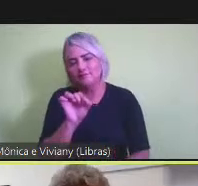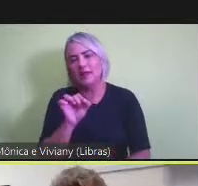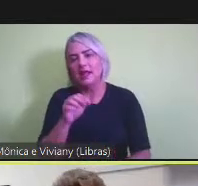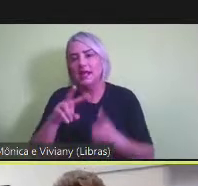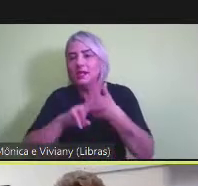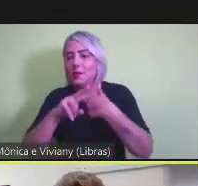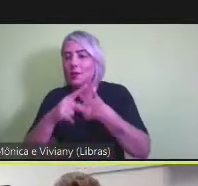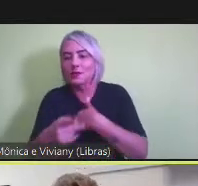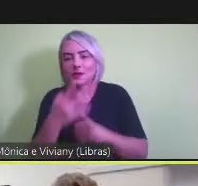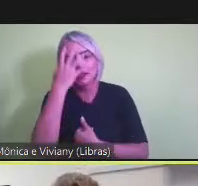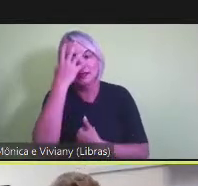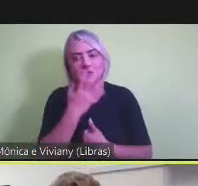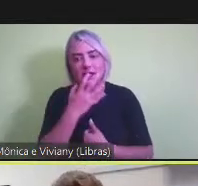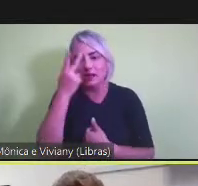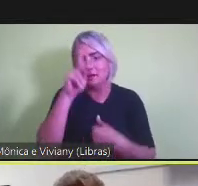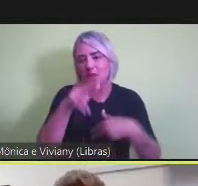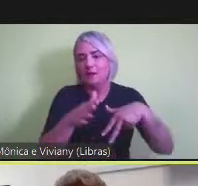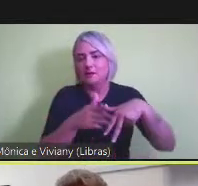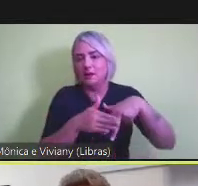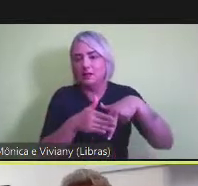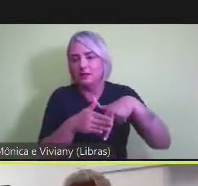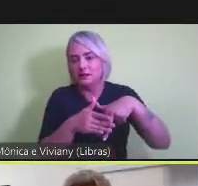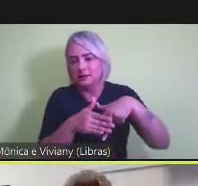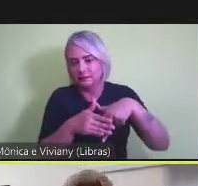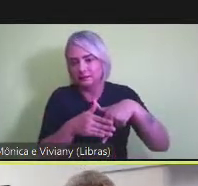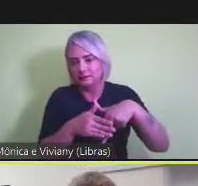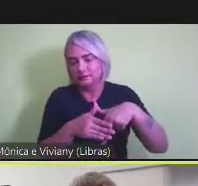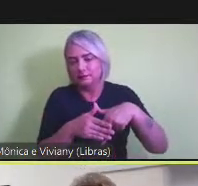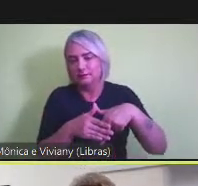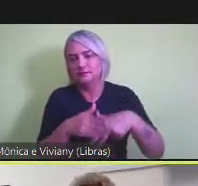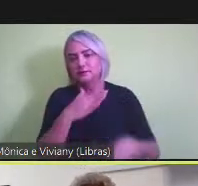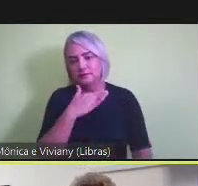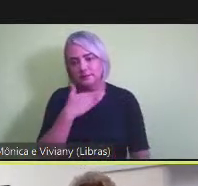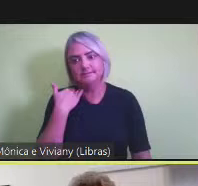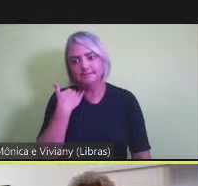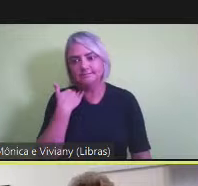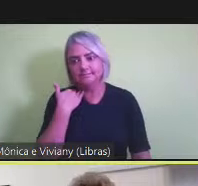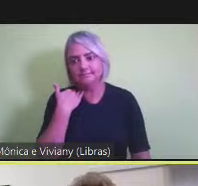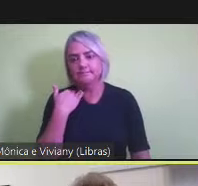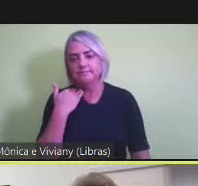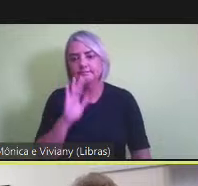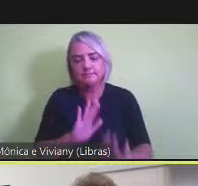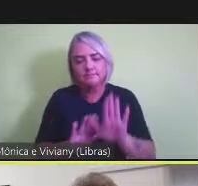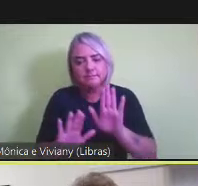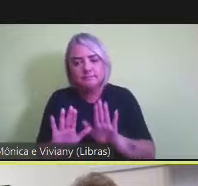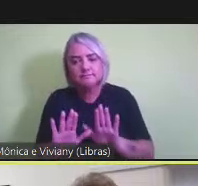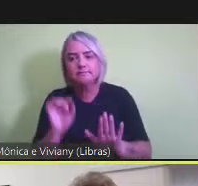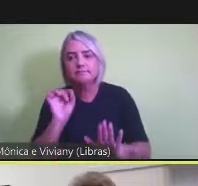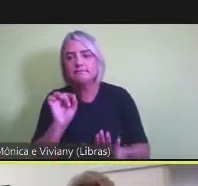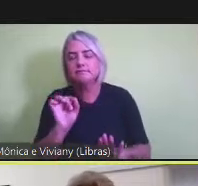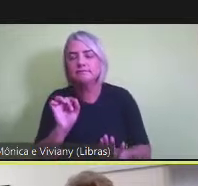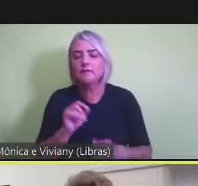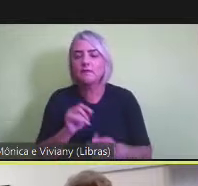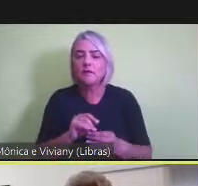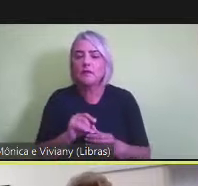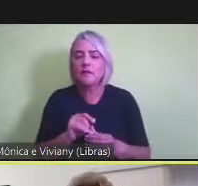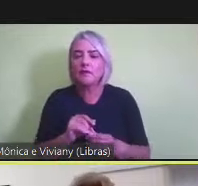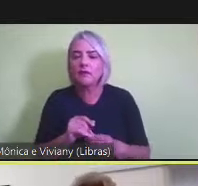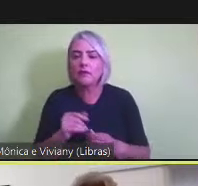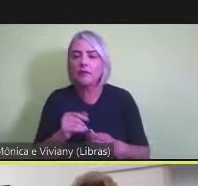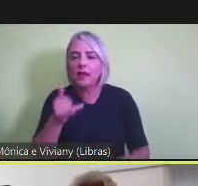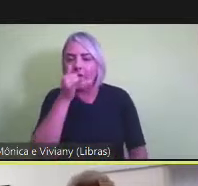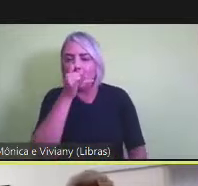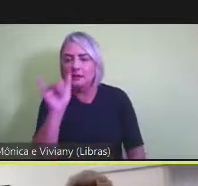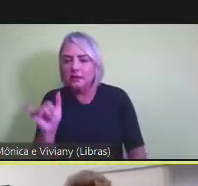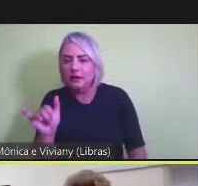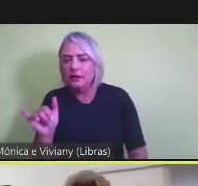integrate, and this creates serious damage to patients, even leading to death. So much of